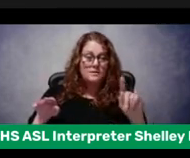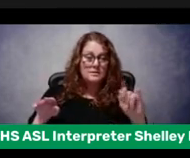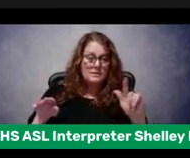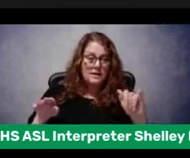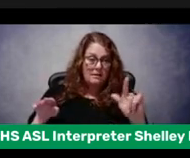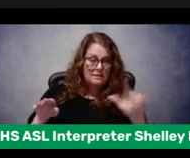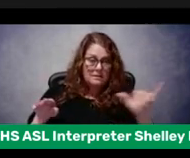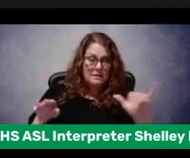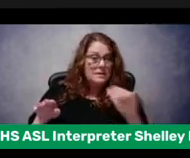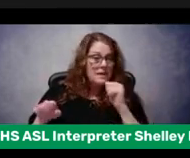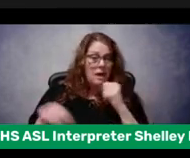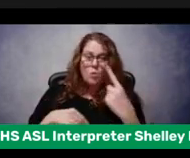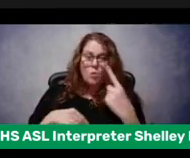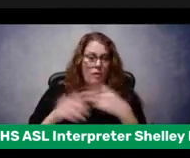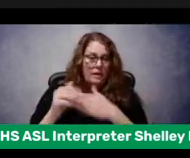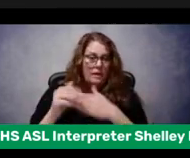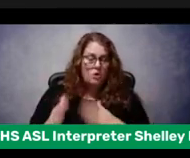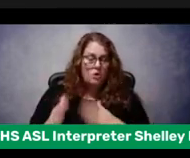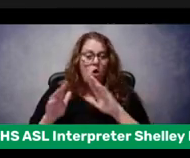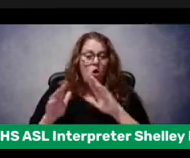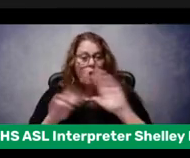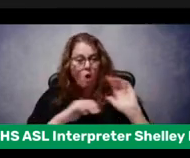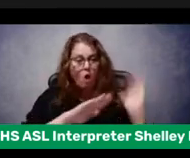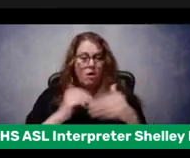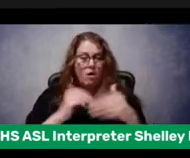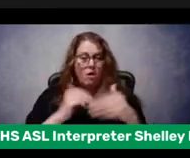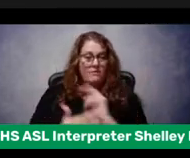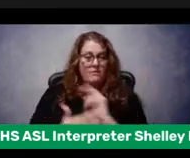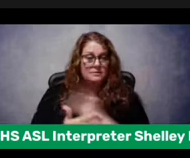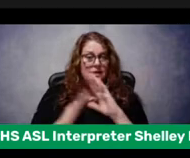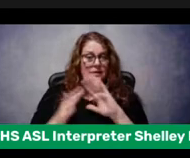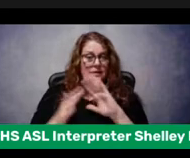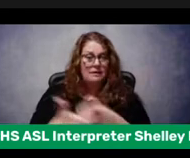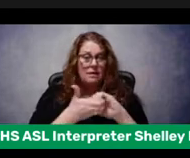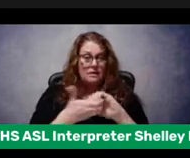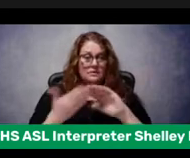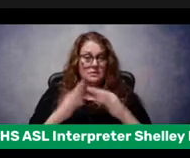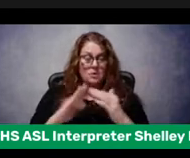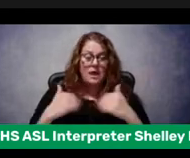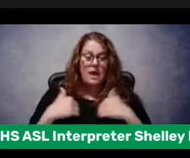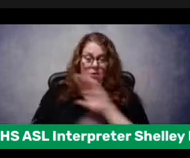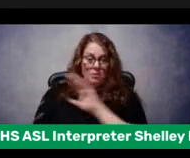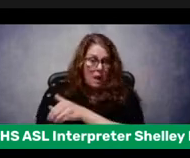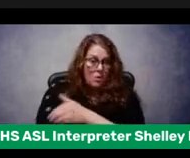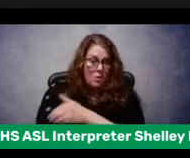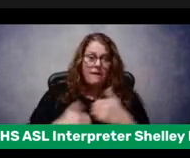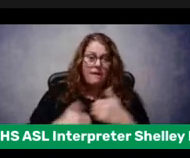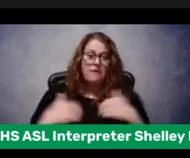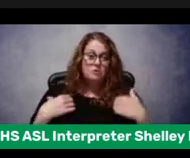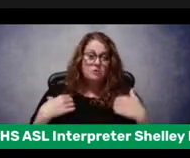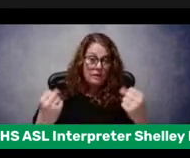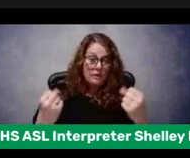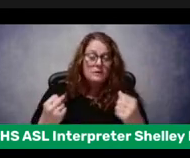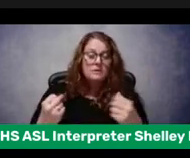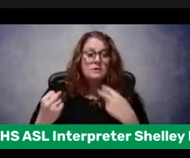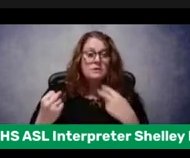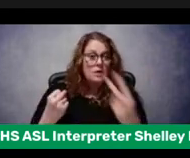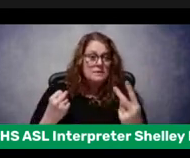us as a collective community have power, strength,